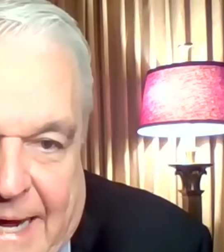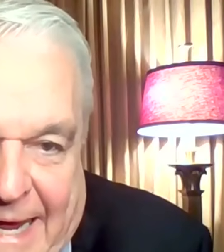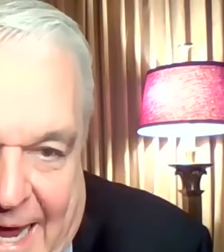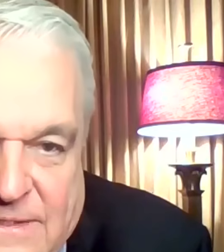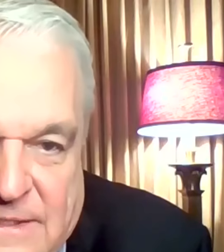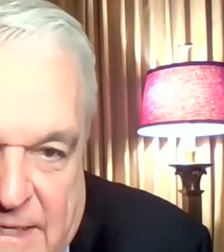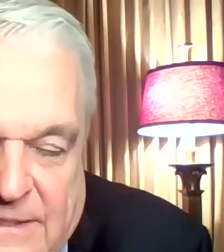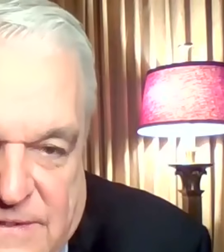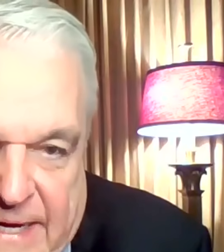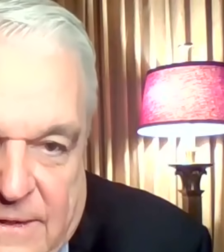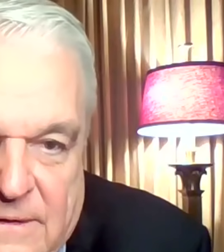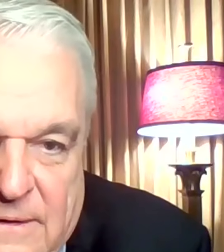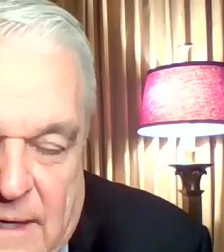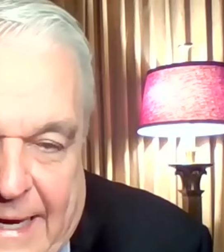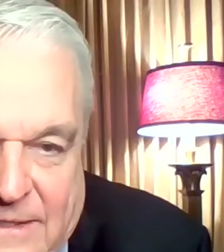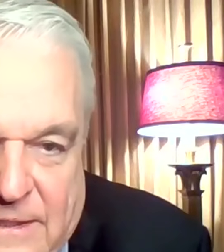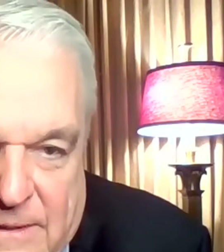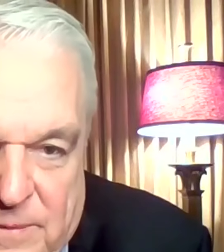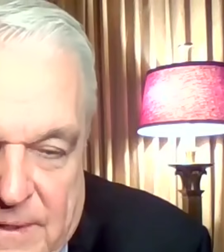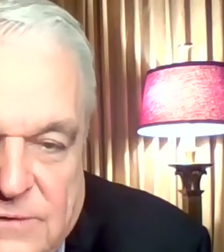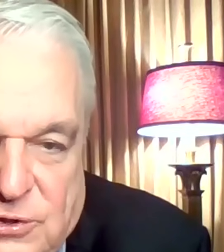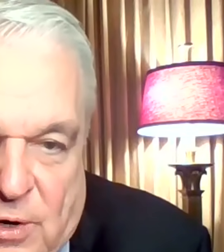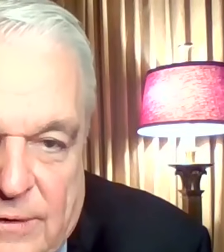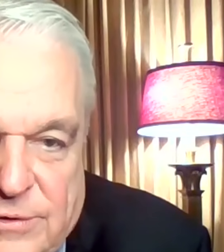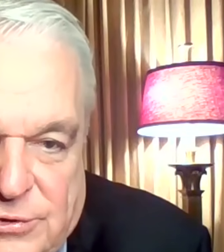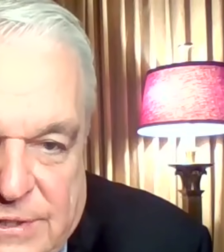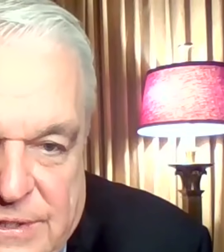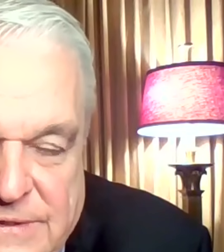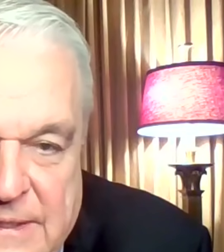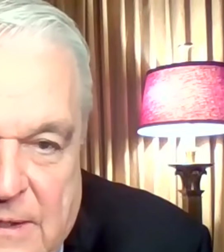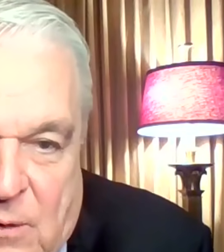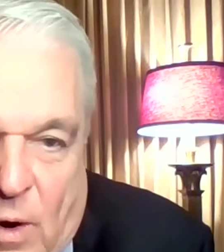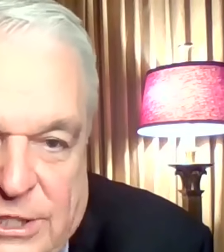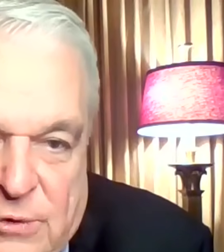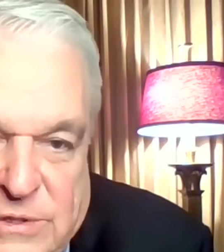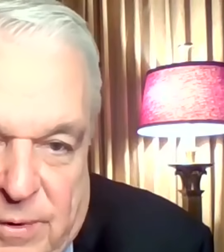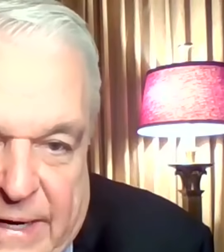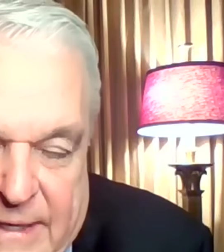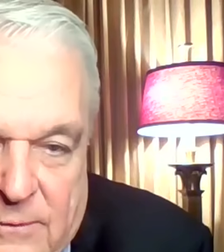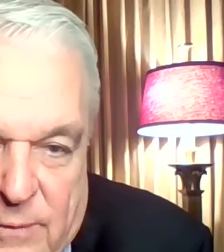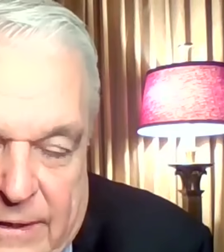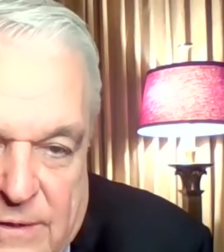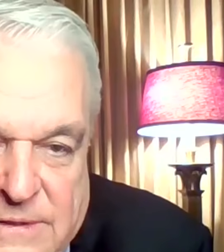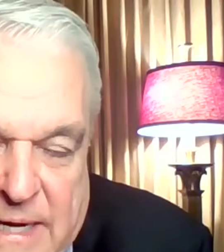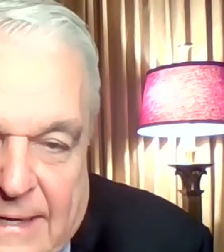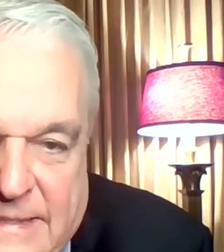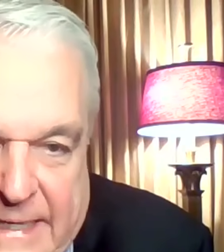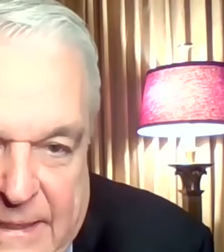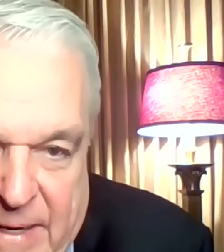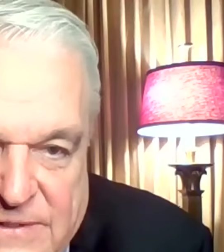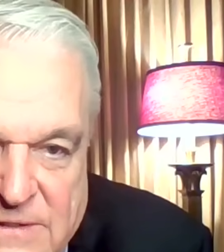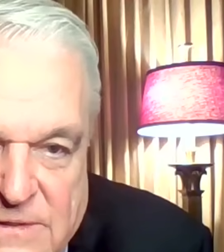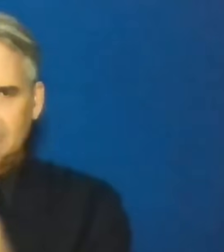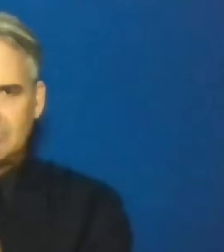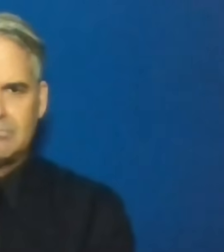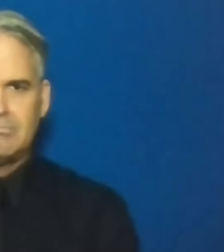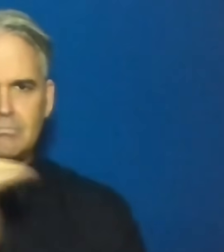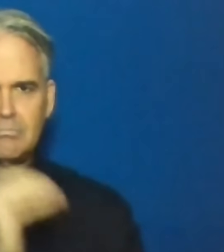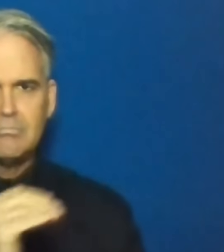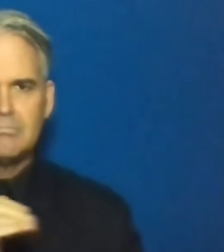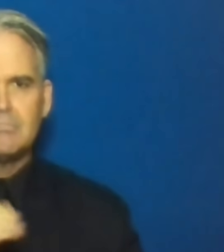come that I had to take a stand. I had to implement stronger restrictions. Washoe is breaking records on a daily